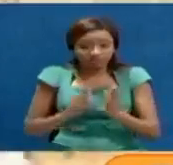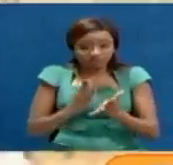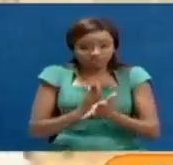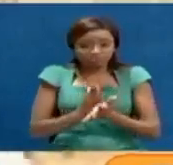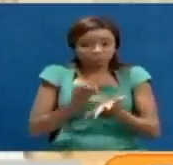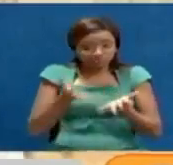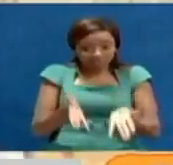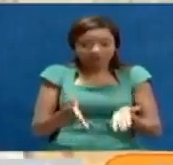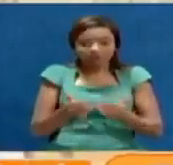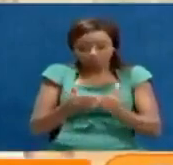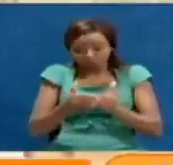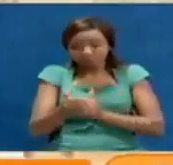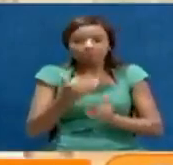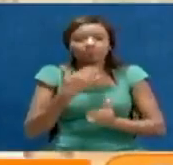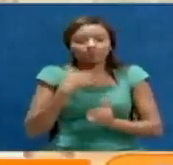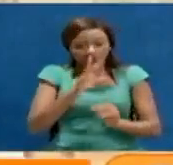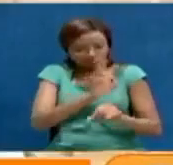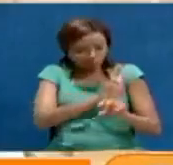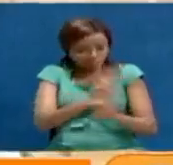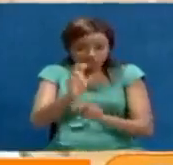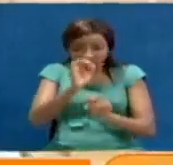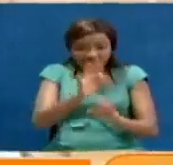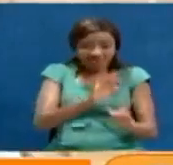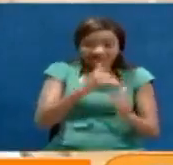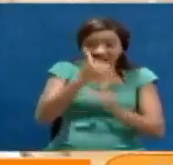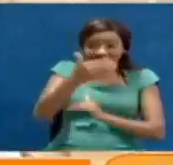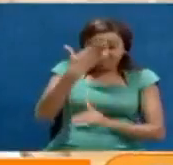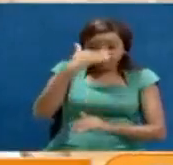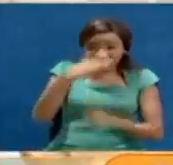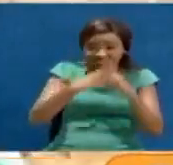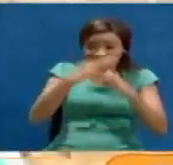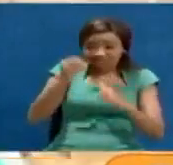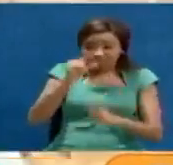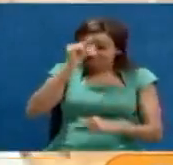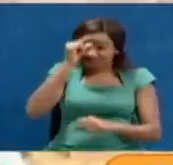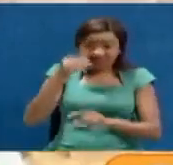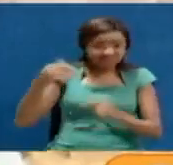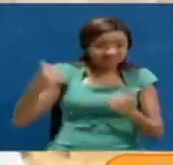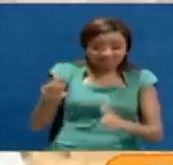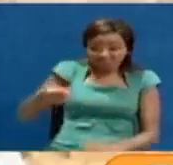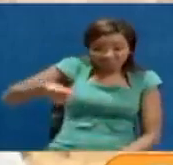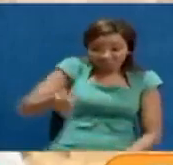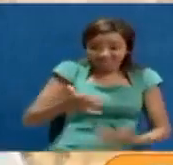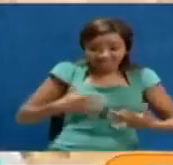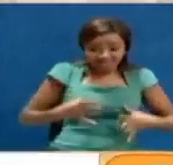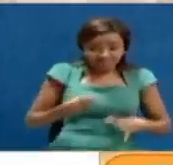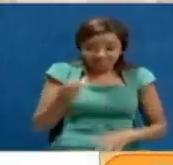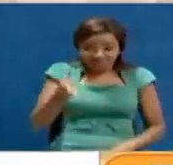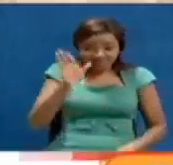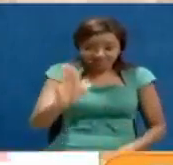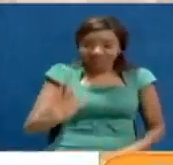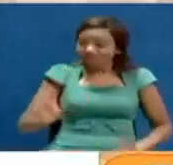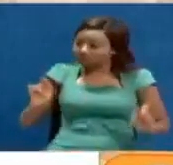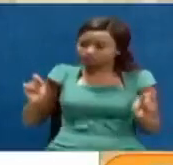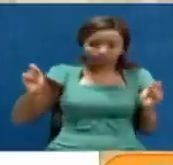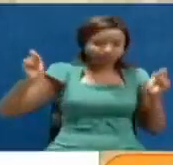start moving forward. We are going to be on the streets. If after 90 days the government has not paid the people of Owino Uhuru, there will be